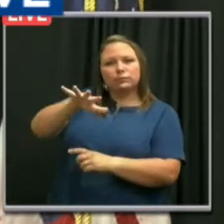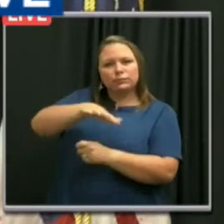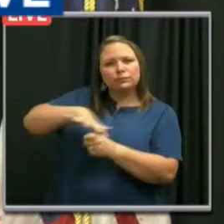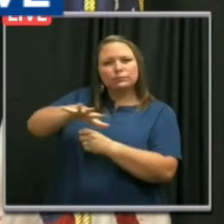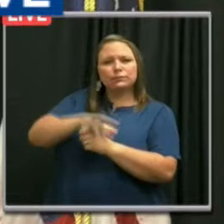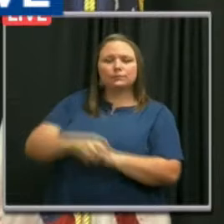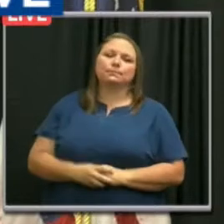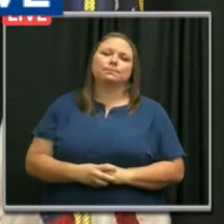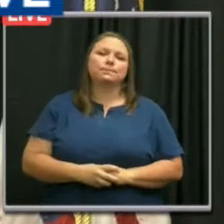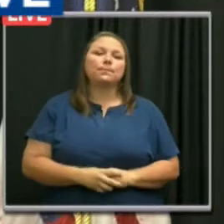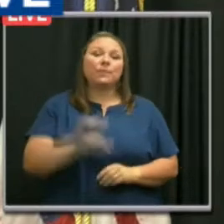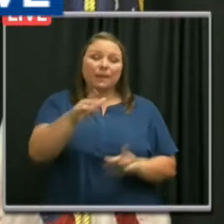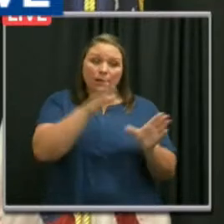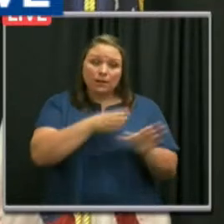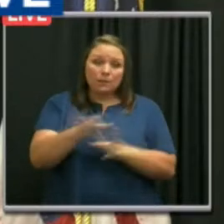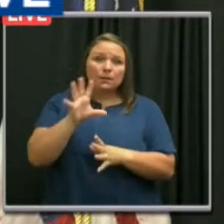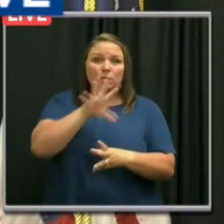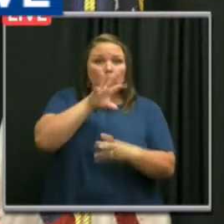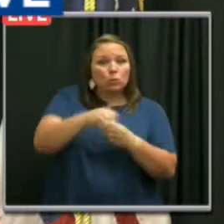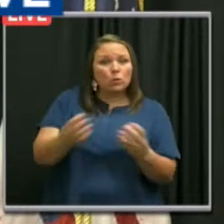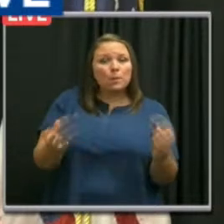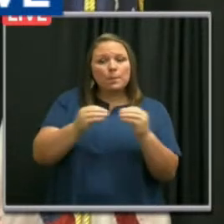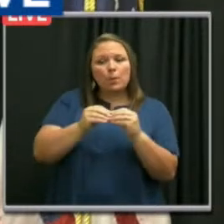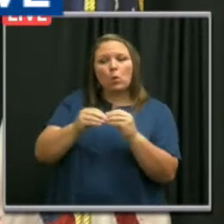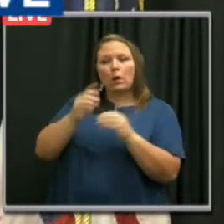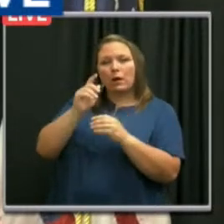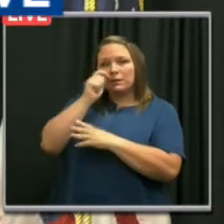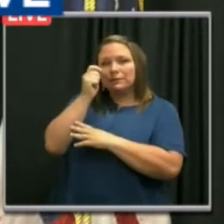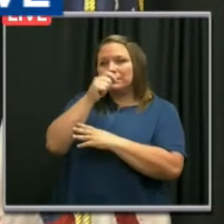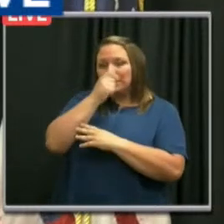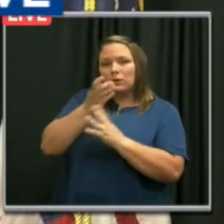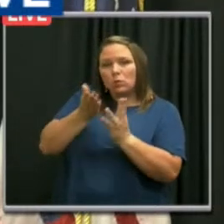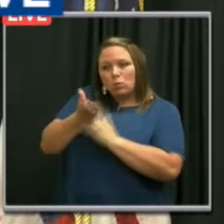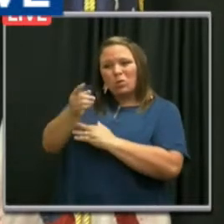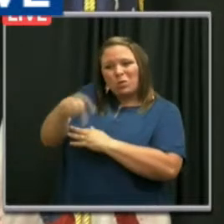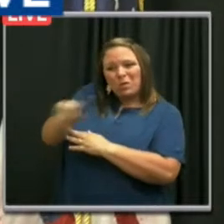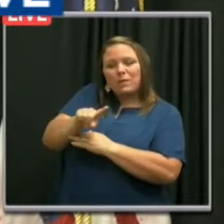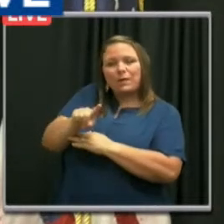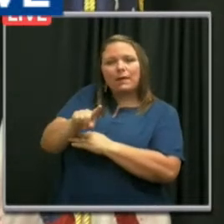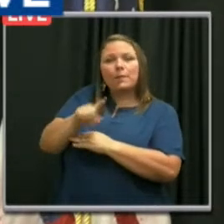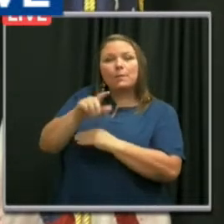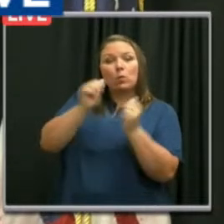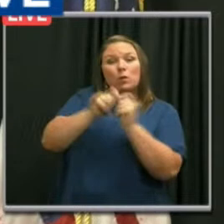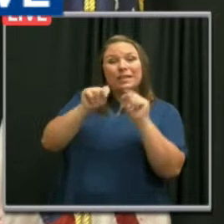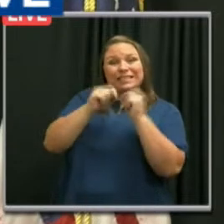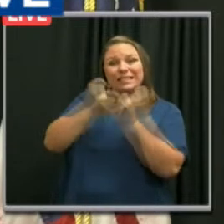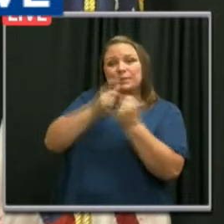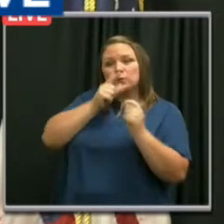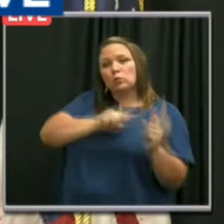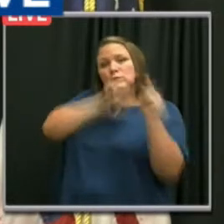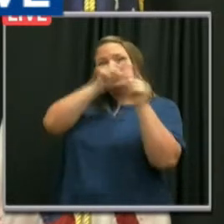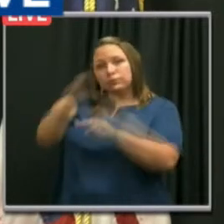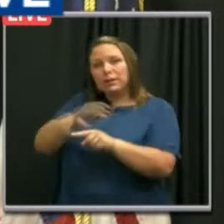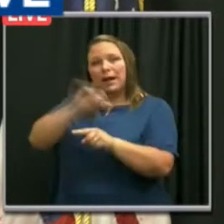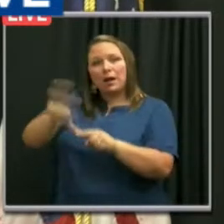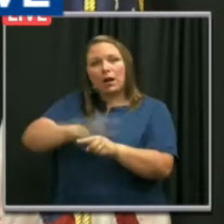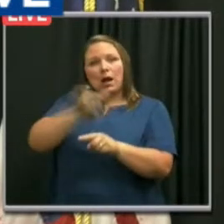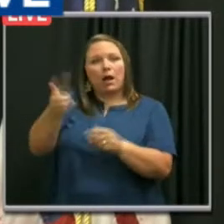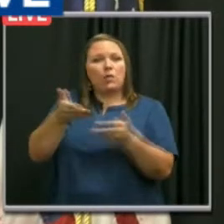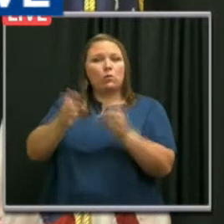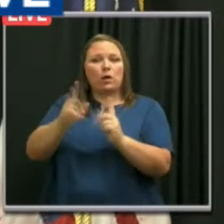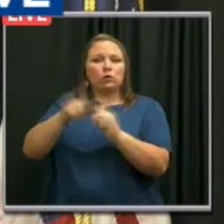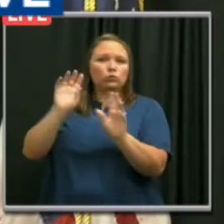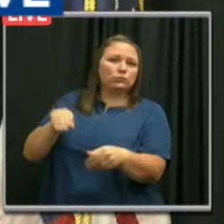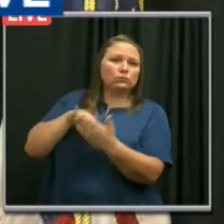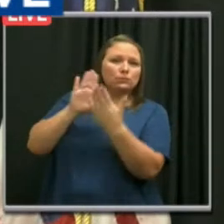issue. This plan will include more community-based testing through testing strike teams, as well as other interventions. We will